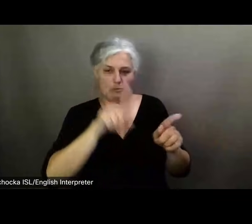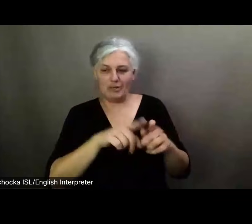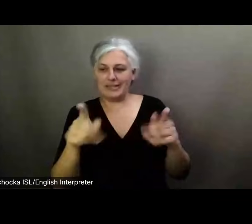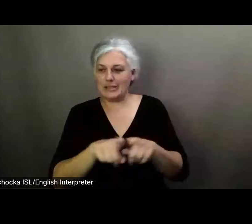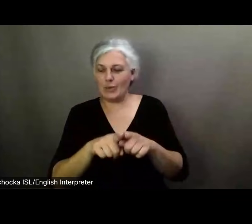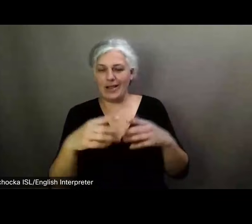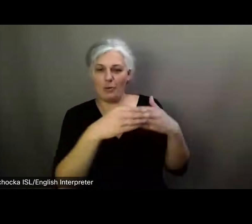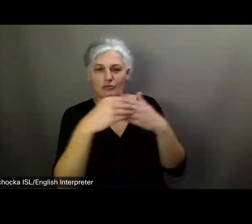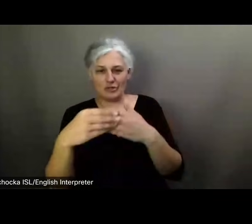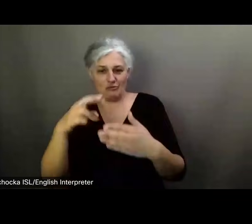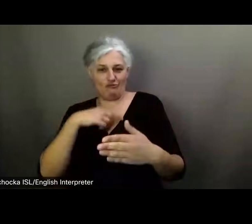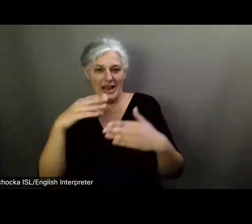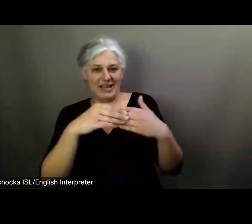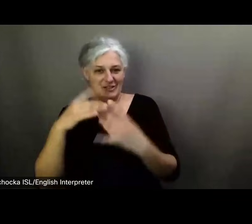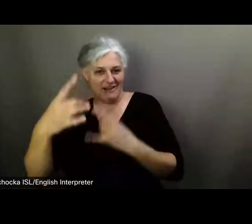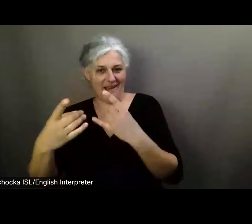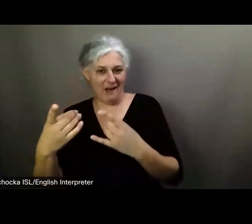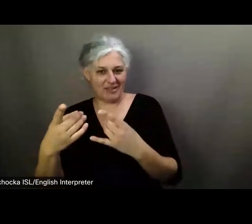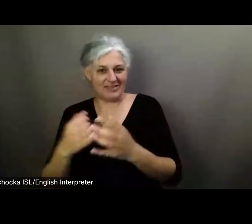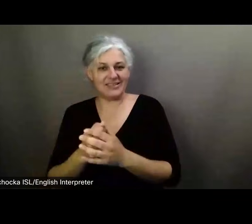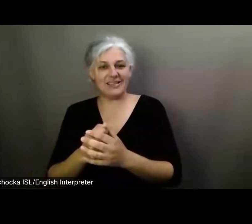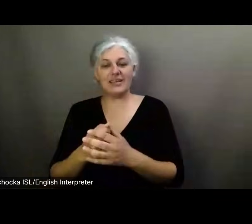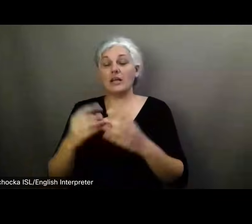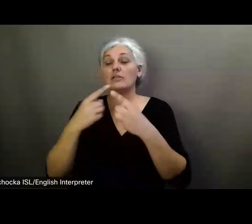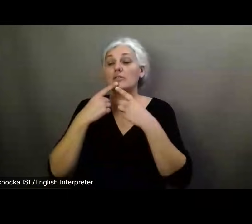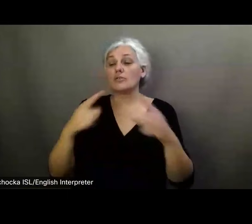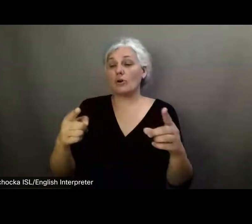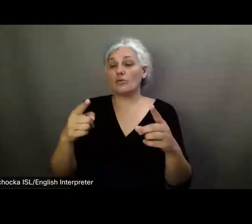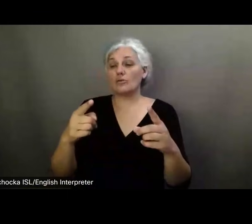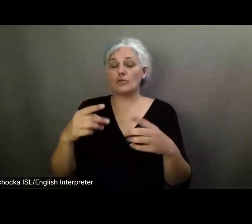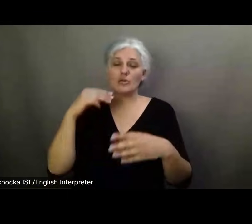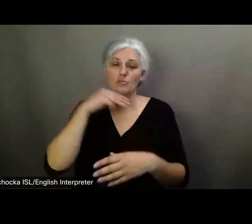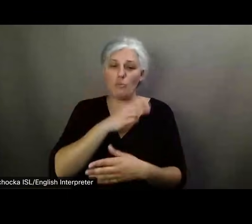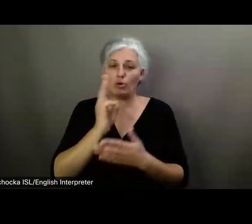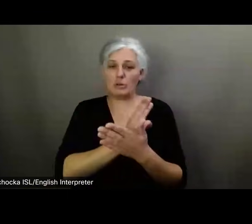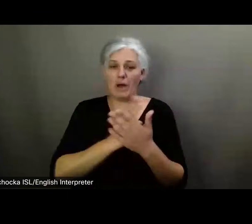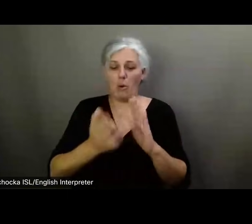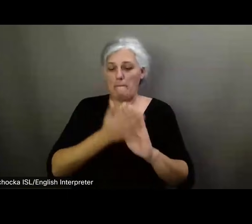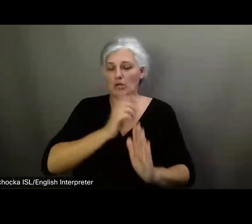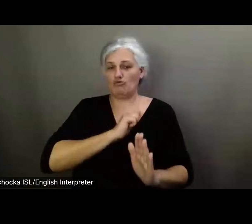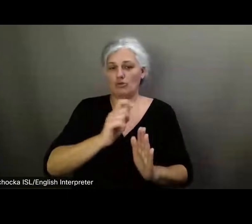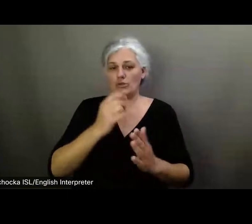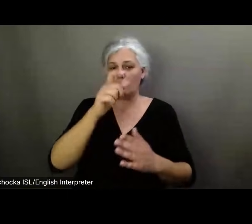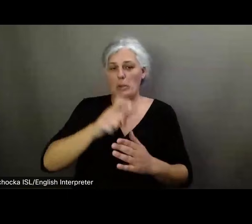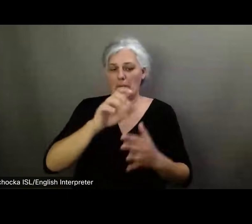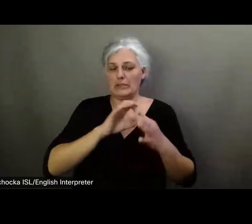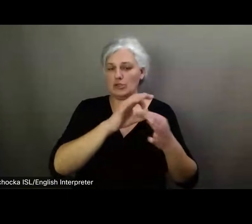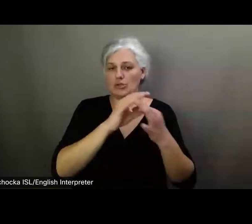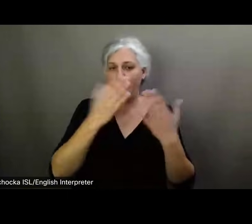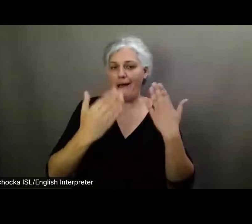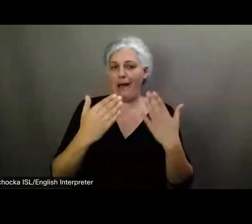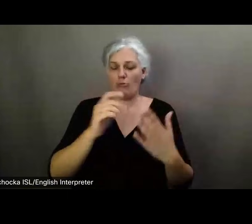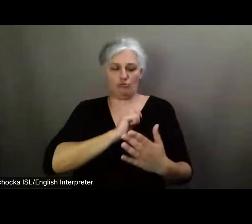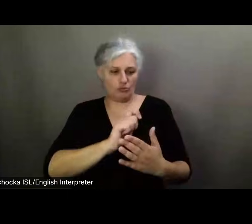be. And let's look at open disclosure as a key element in building trust with patients through transparency. And let's all show through our